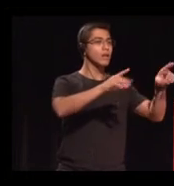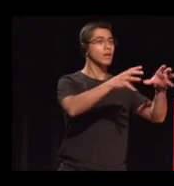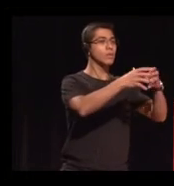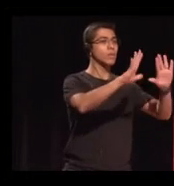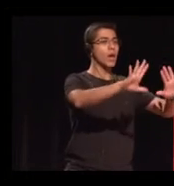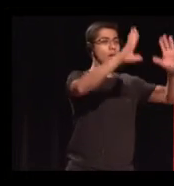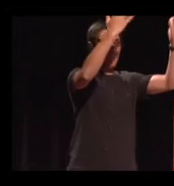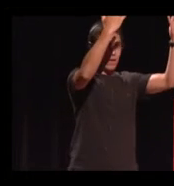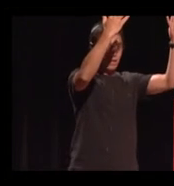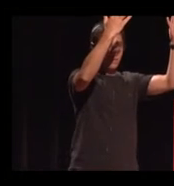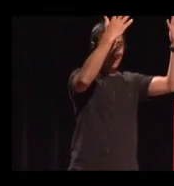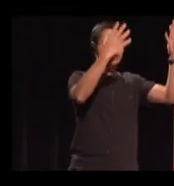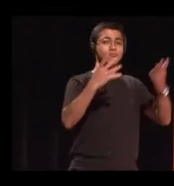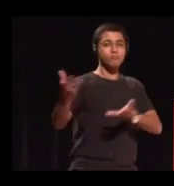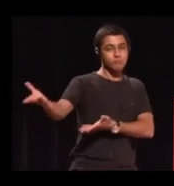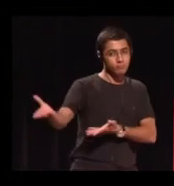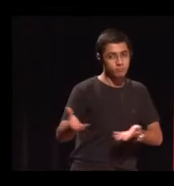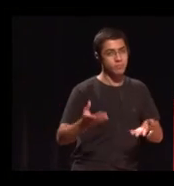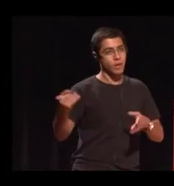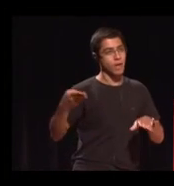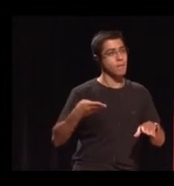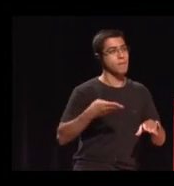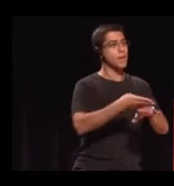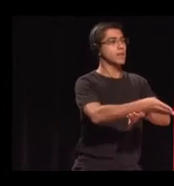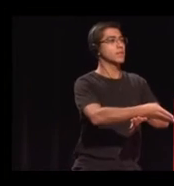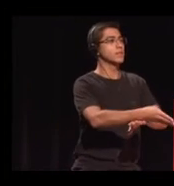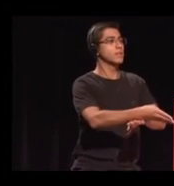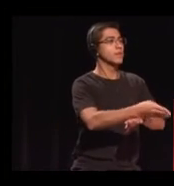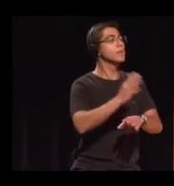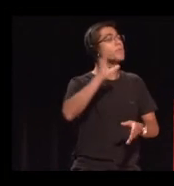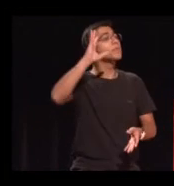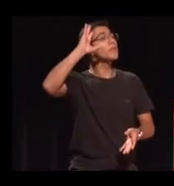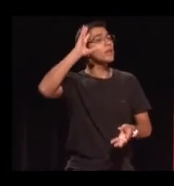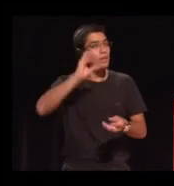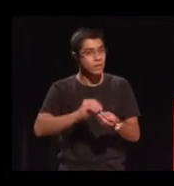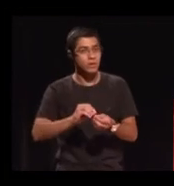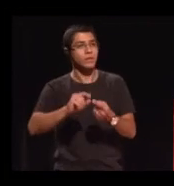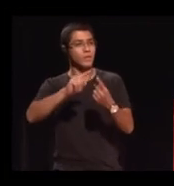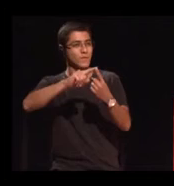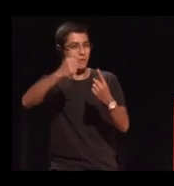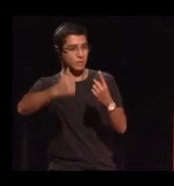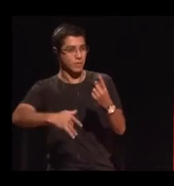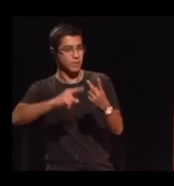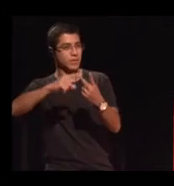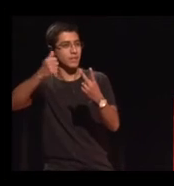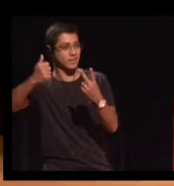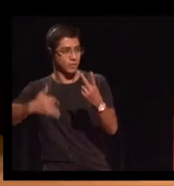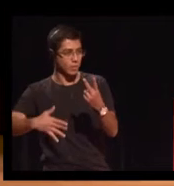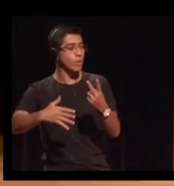examples of the many interactions and outcomes that came from this lab.